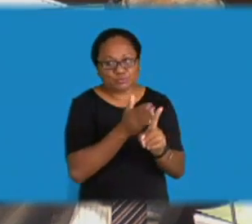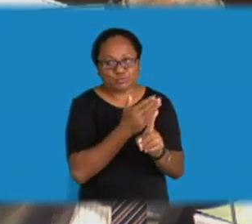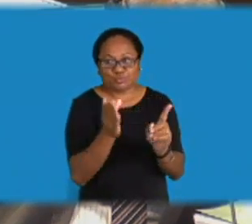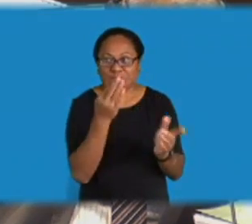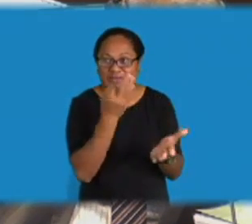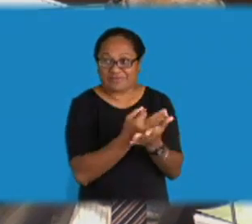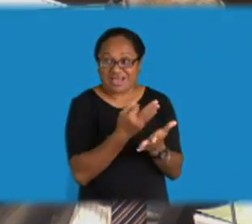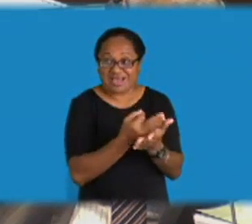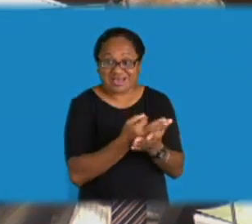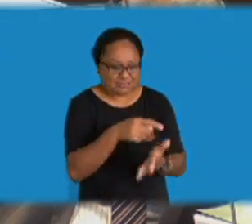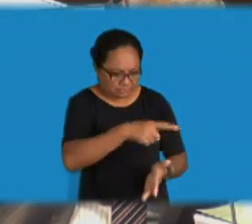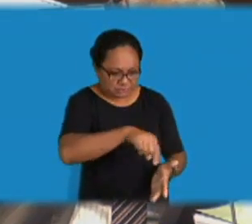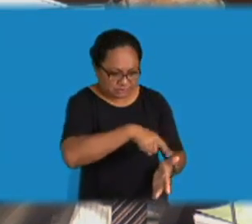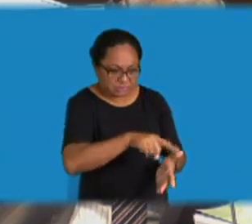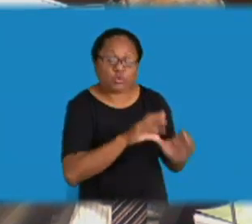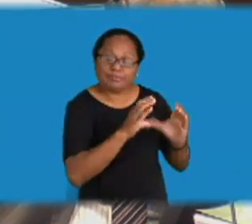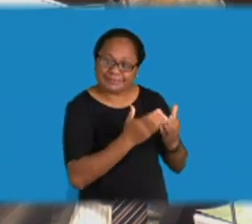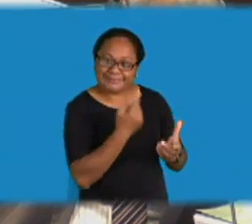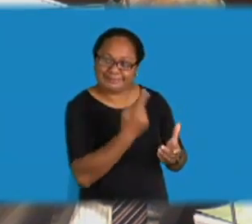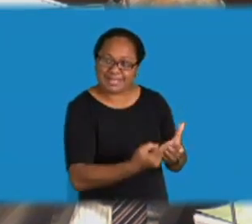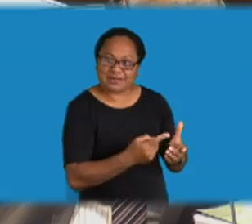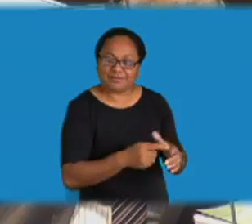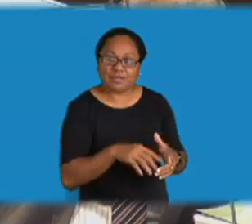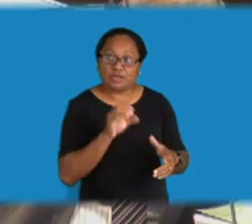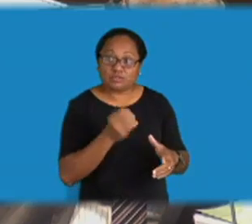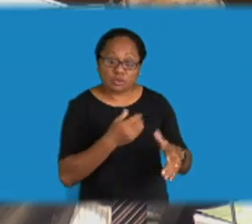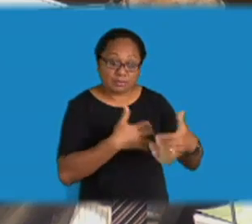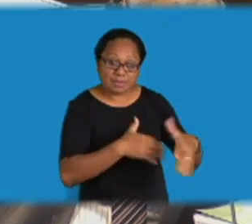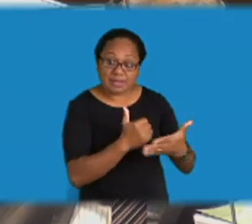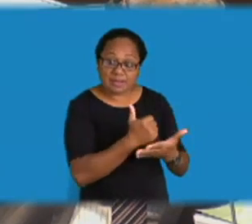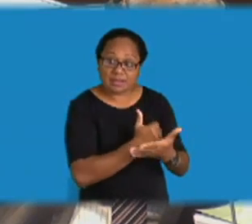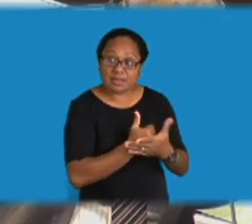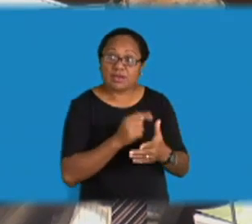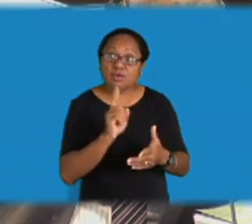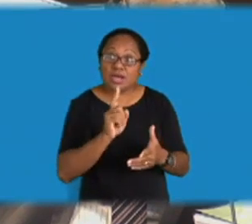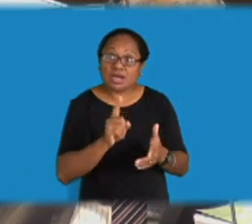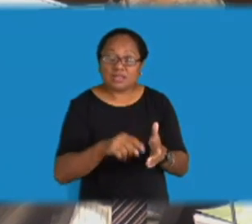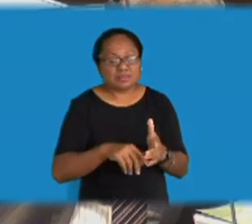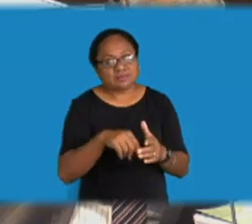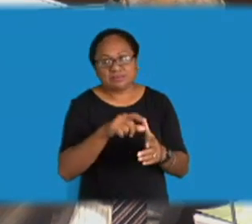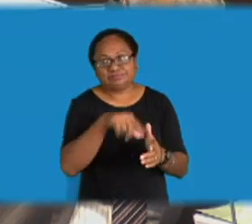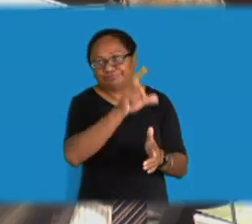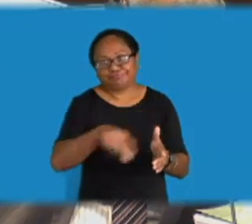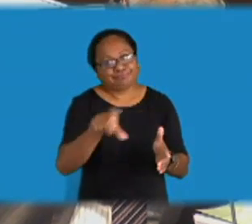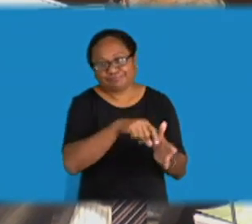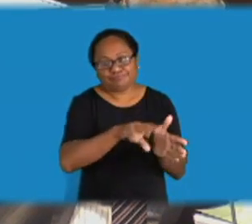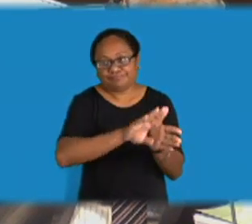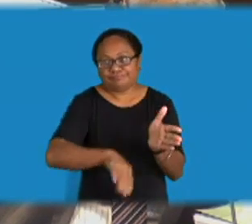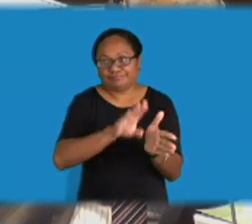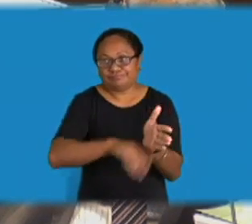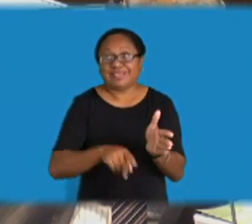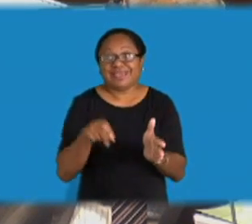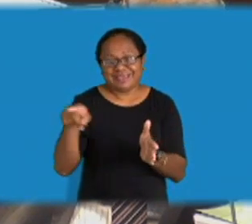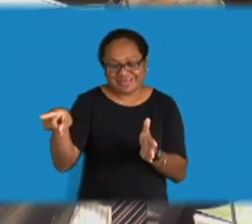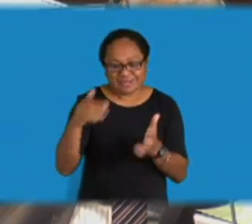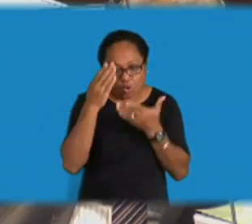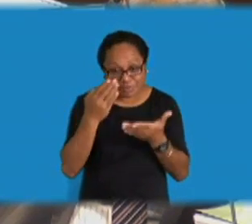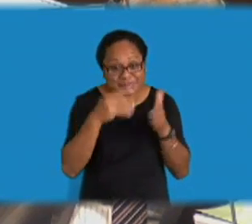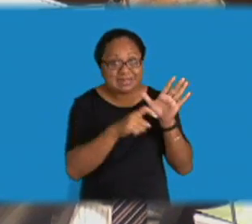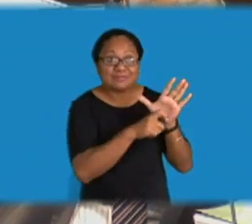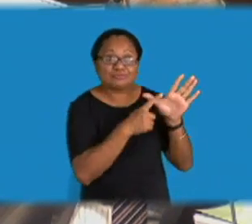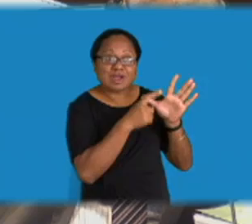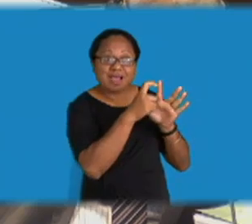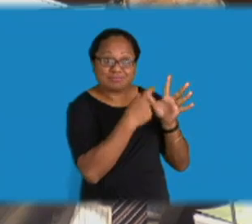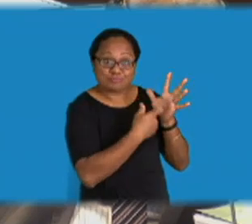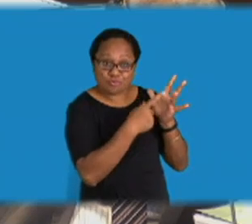Committee itself at that time, Public Accounts Committee appointments were subsequently terminated in 2014. Honourable Rondon was part of that termination,